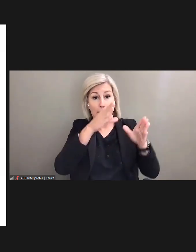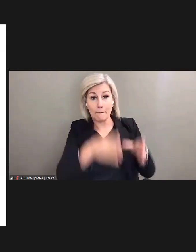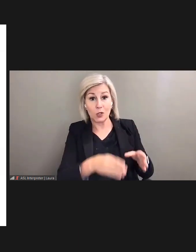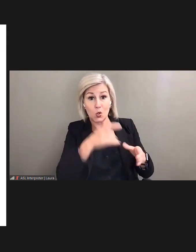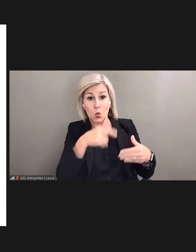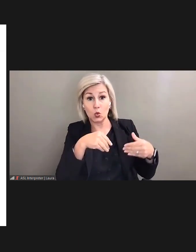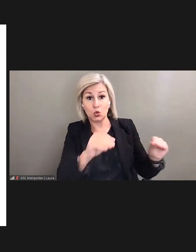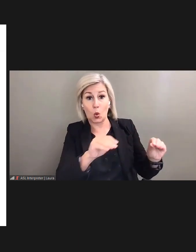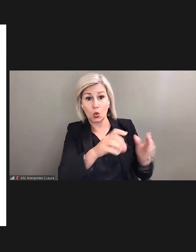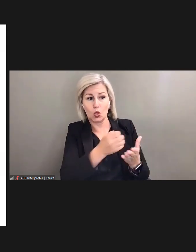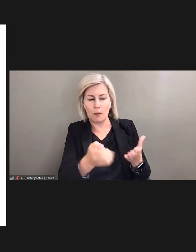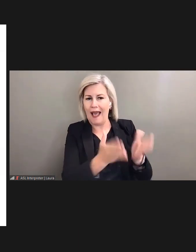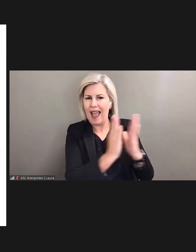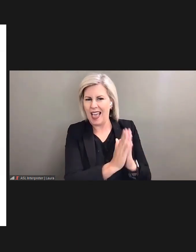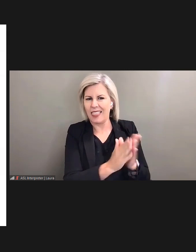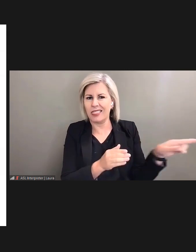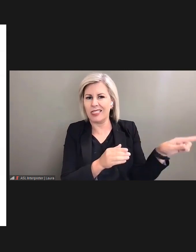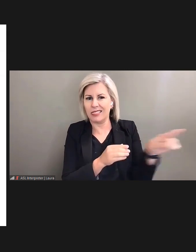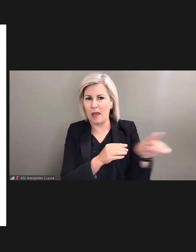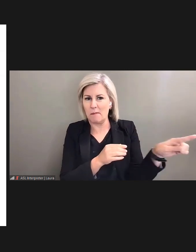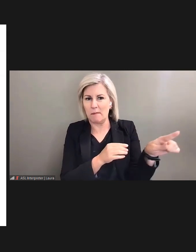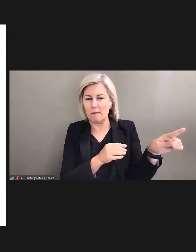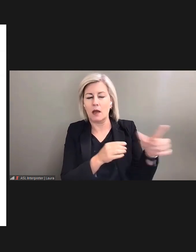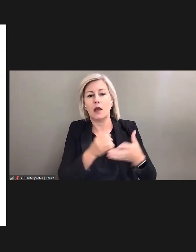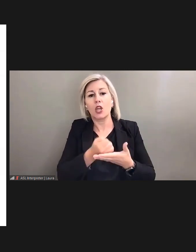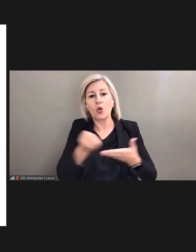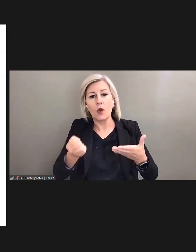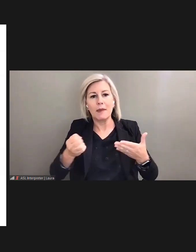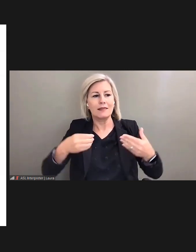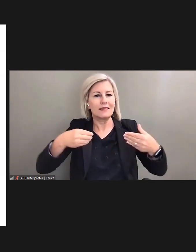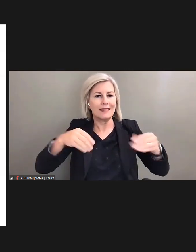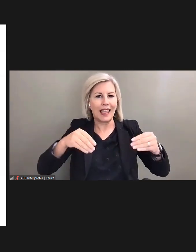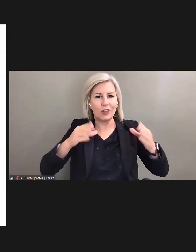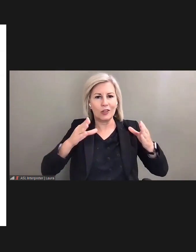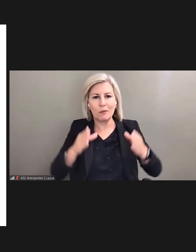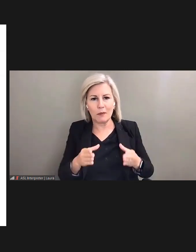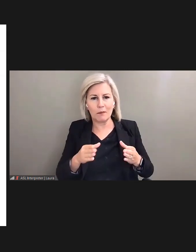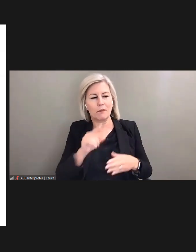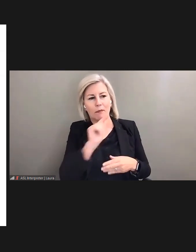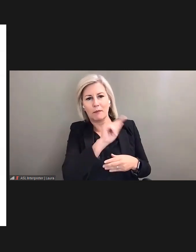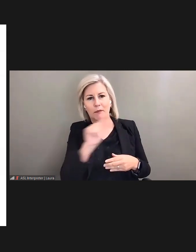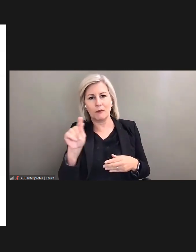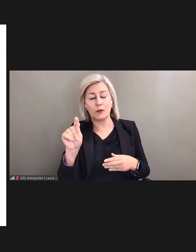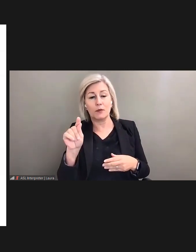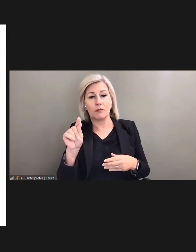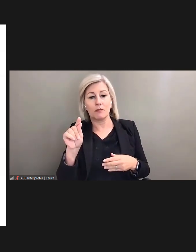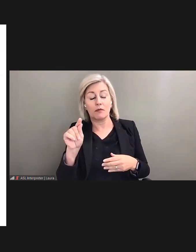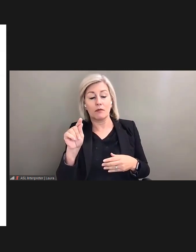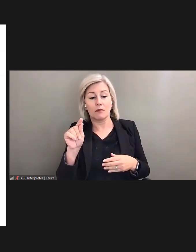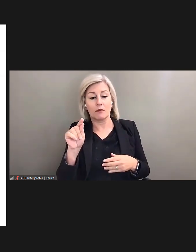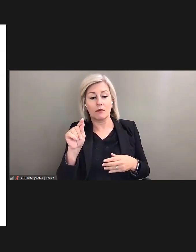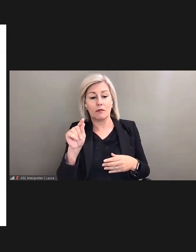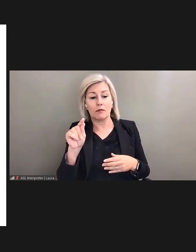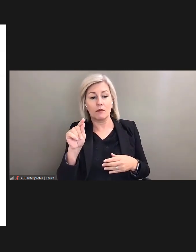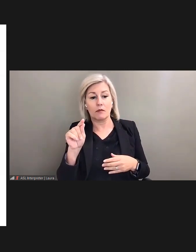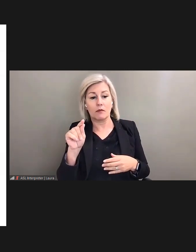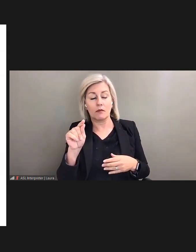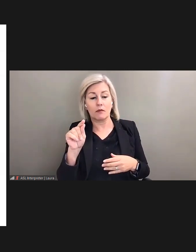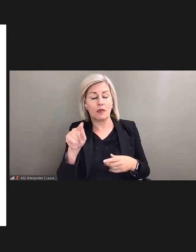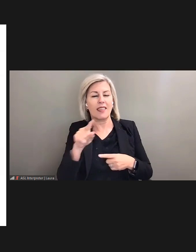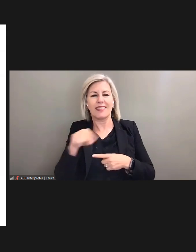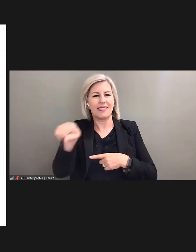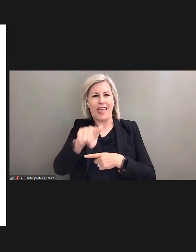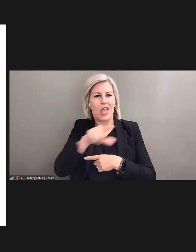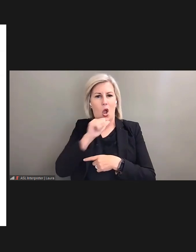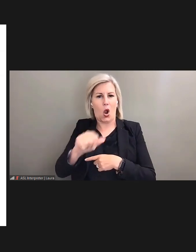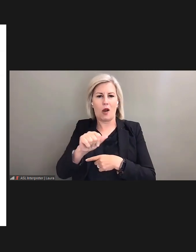equipment. While equipment distributors and salespeople are not who you should look for the comprehensive